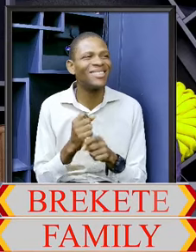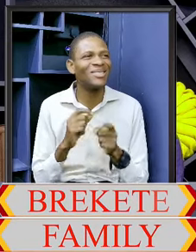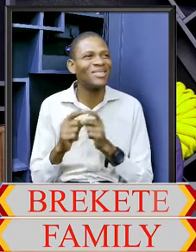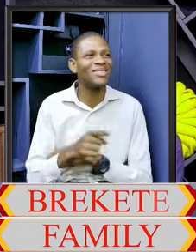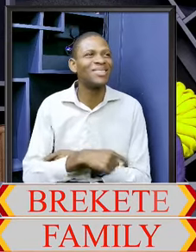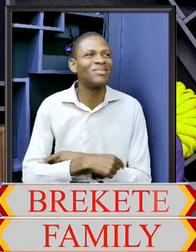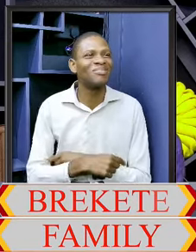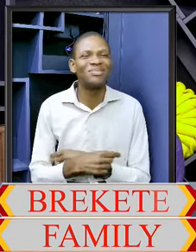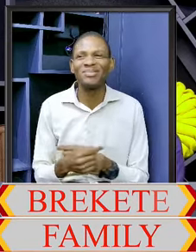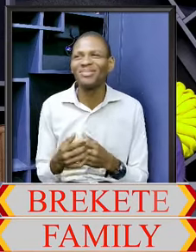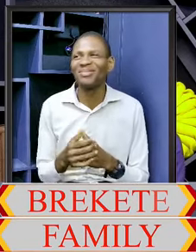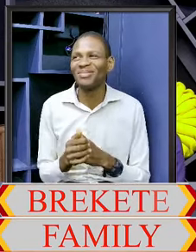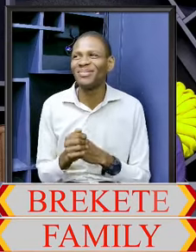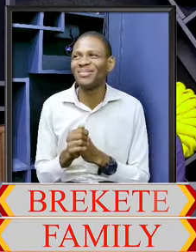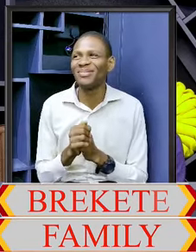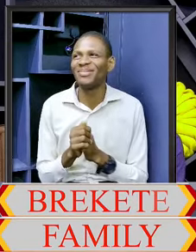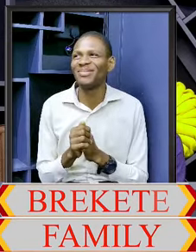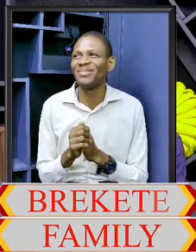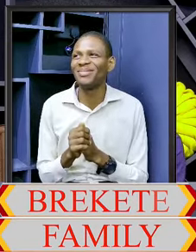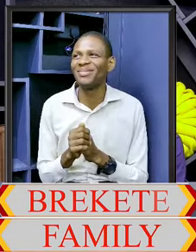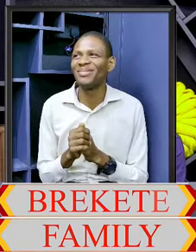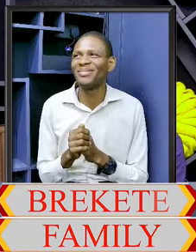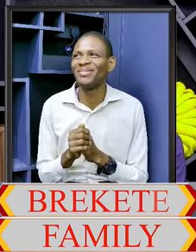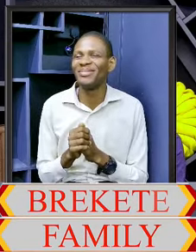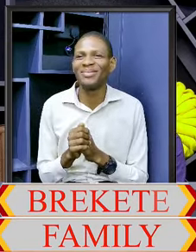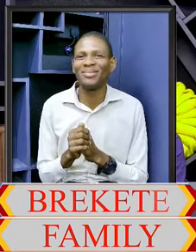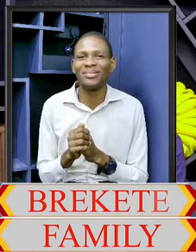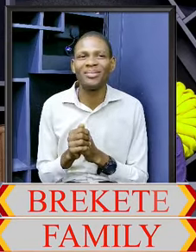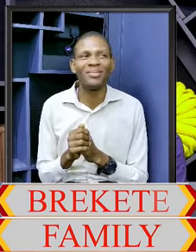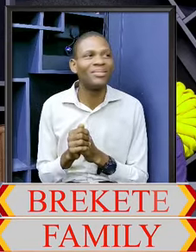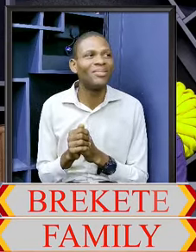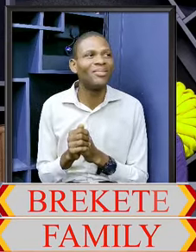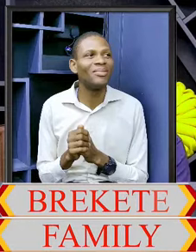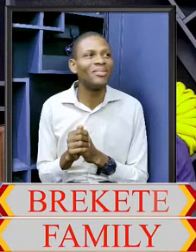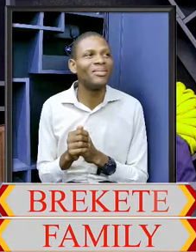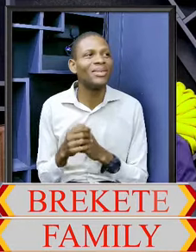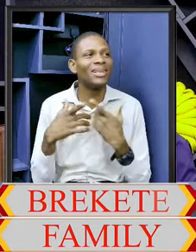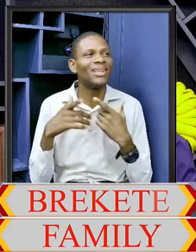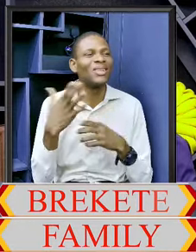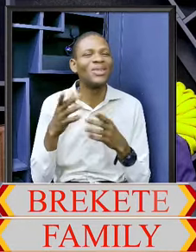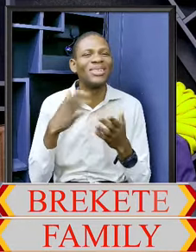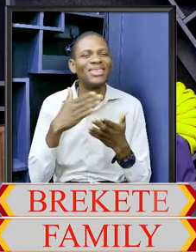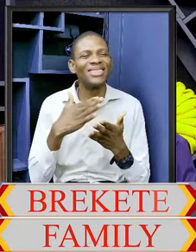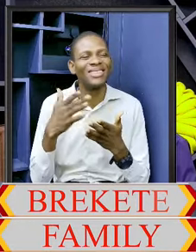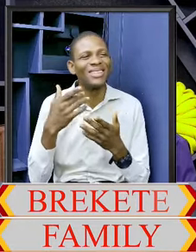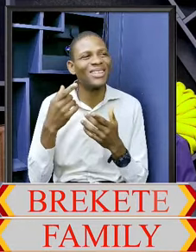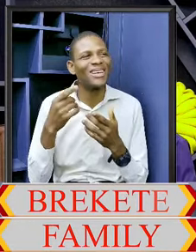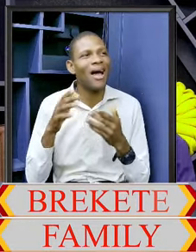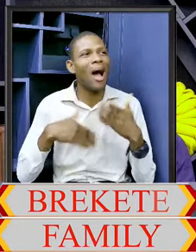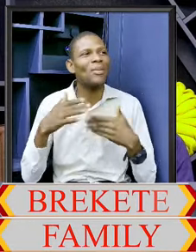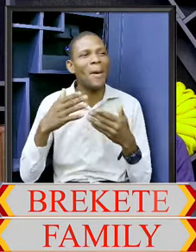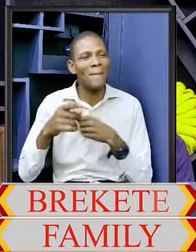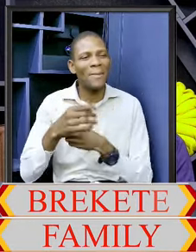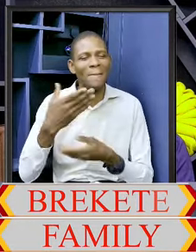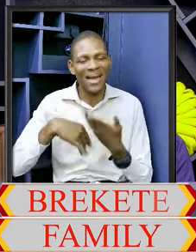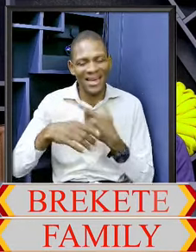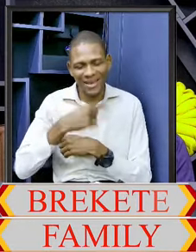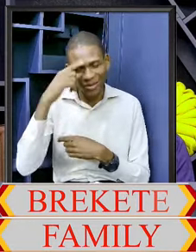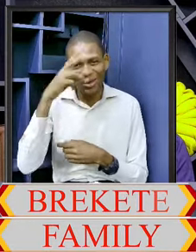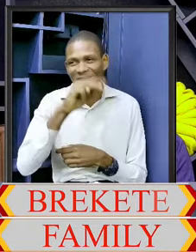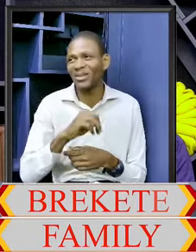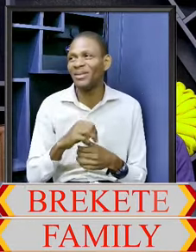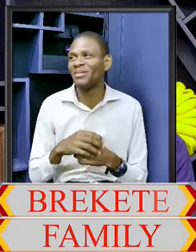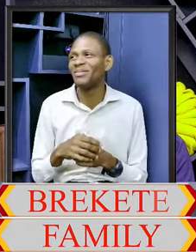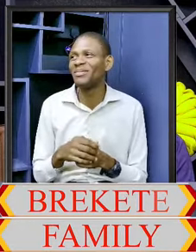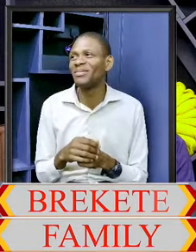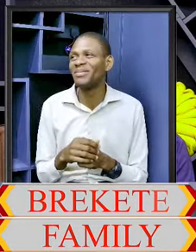today. Happy birthday. Make somebody sing happy birthday to Rameki. Go back to his seat. All of